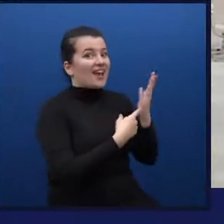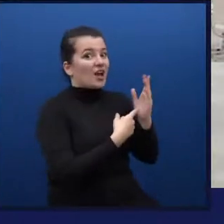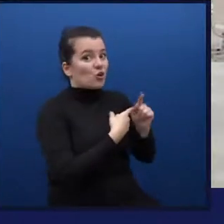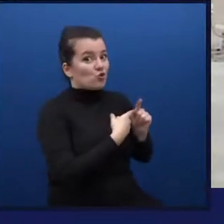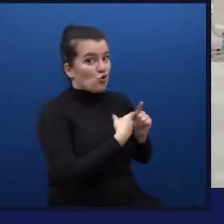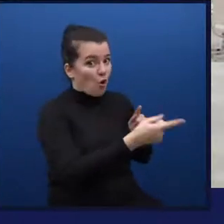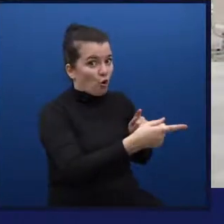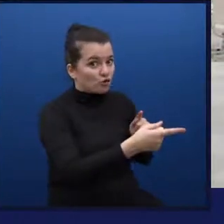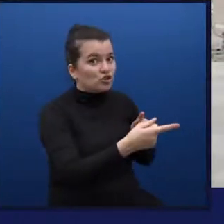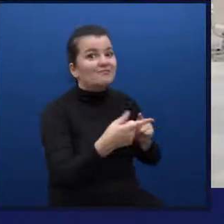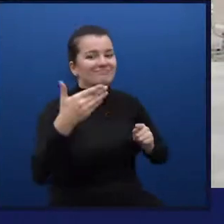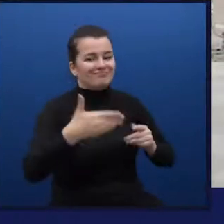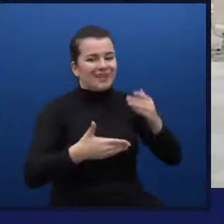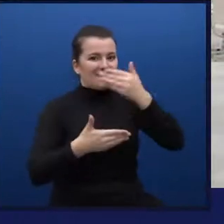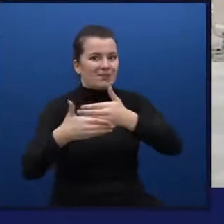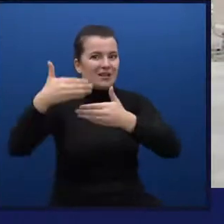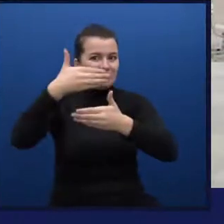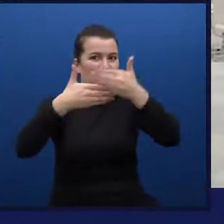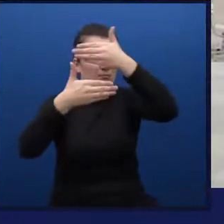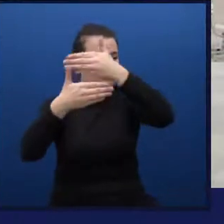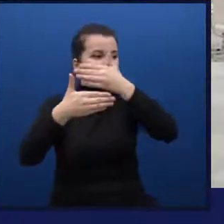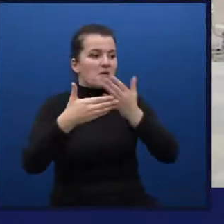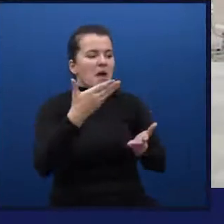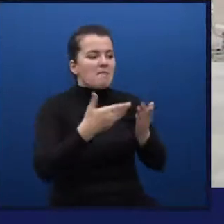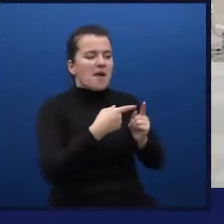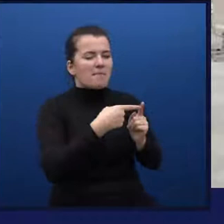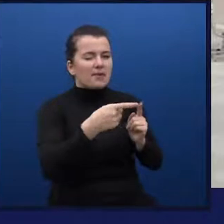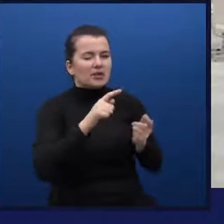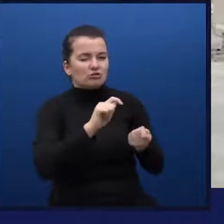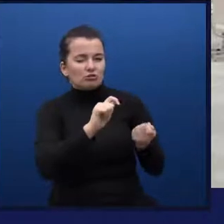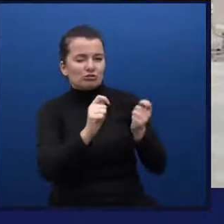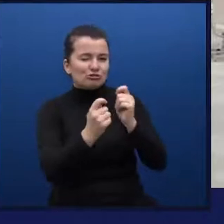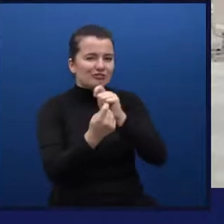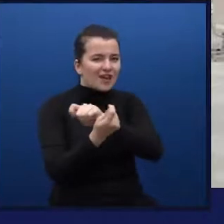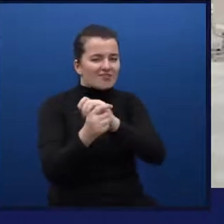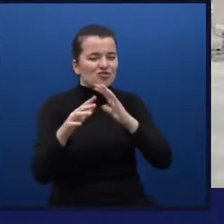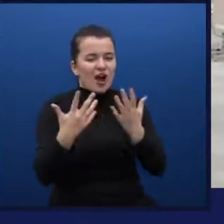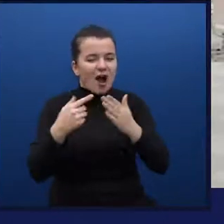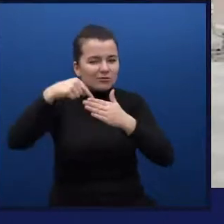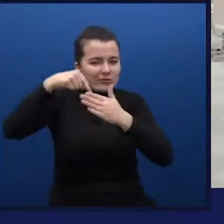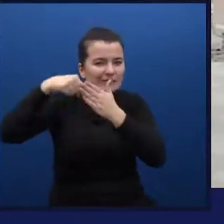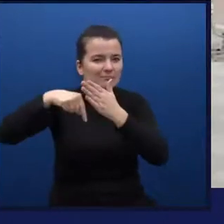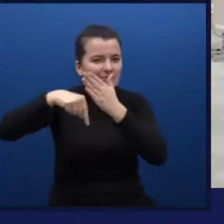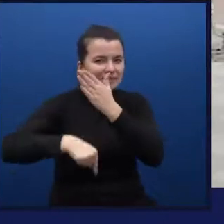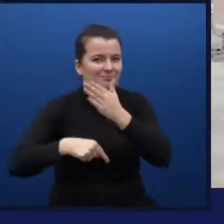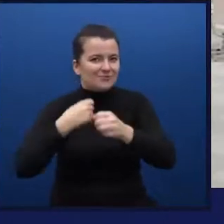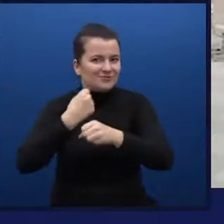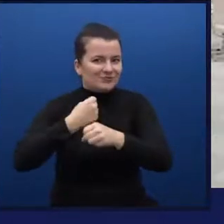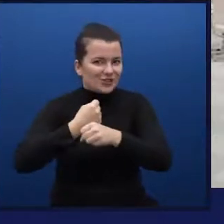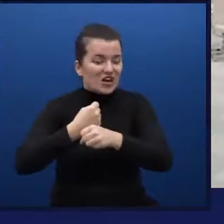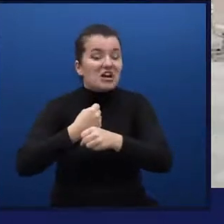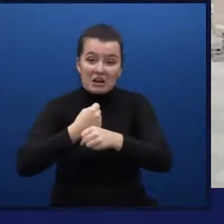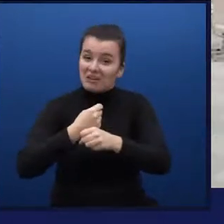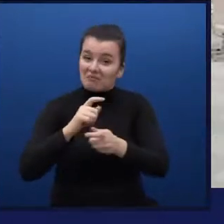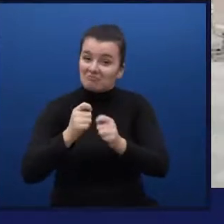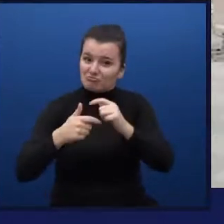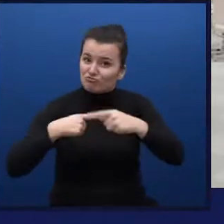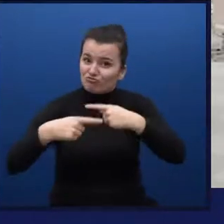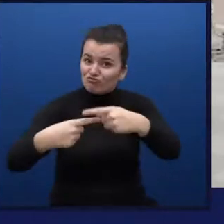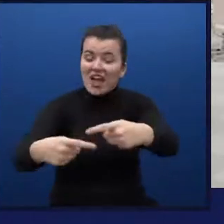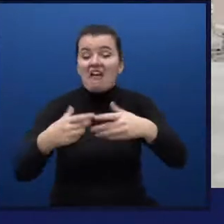we're building can actually be used further. So it sort of evolved as we went on. And that's the great part of working in a research team,